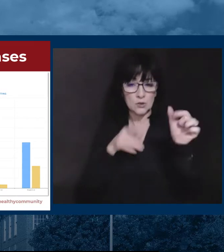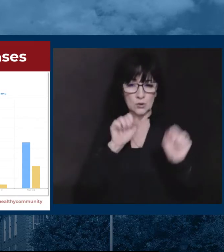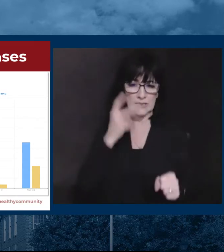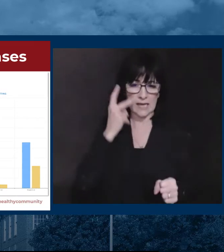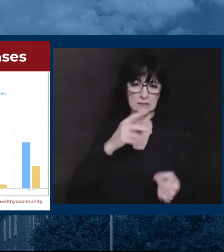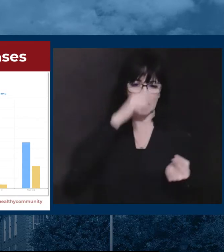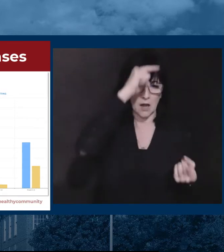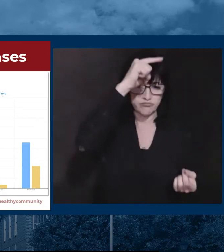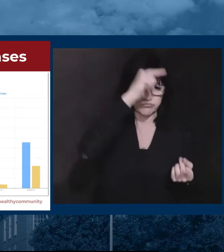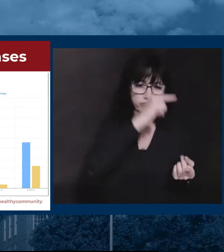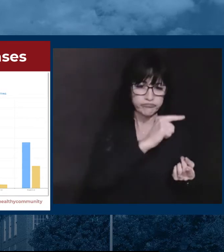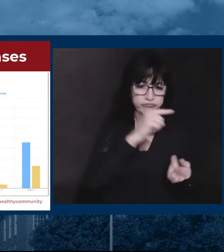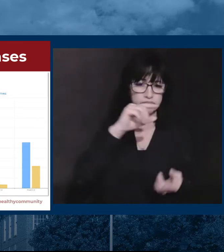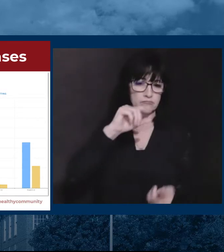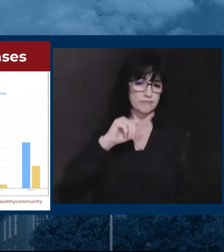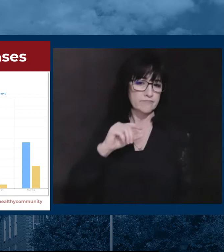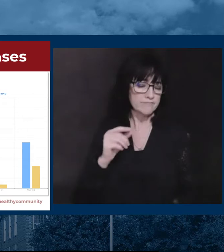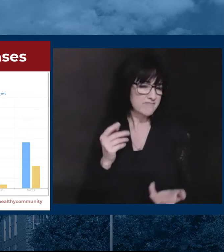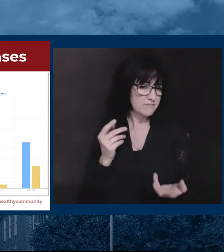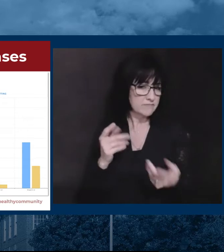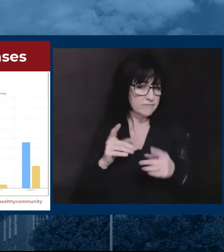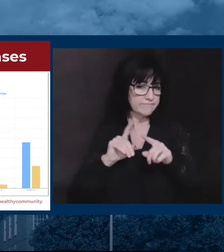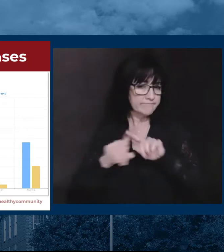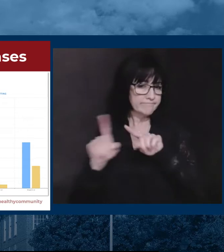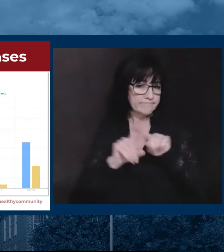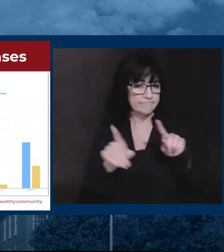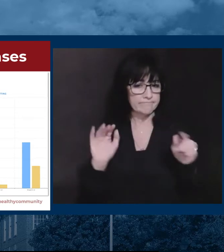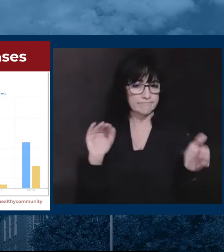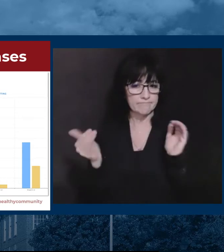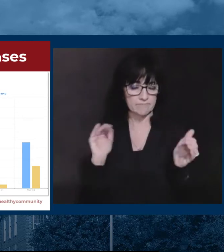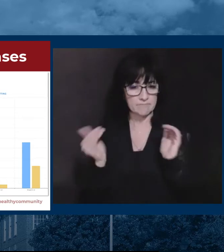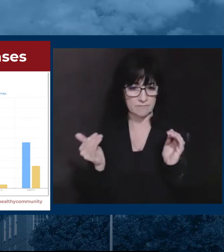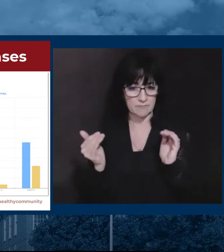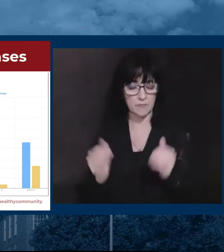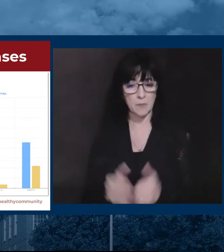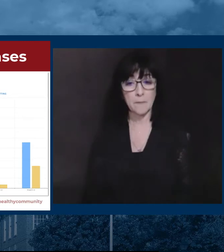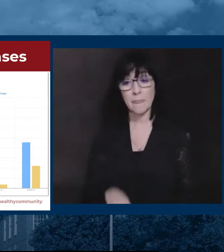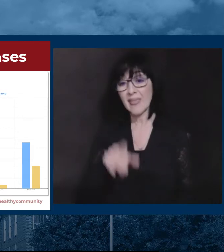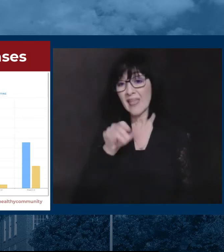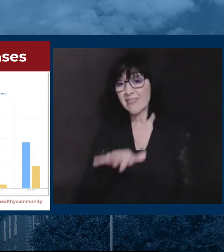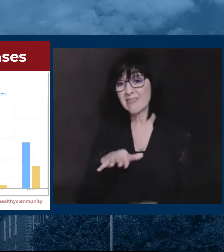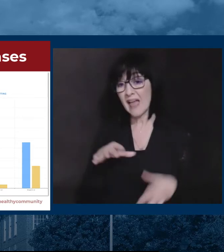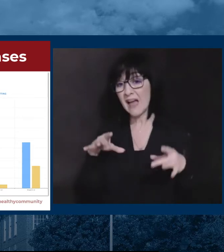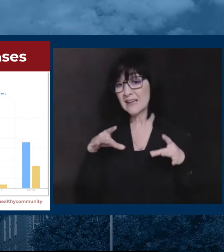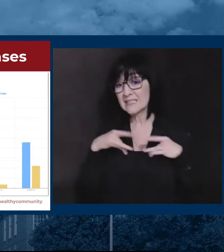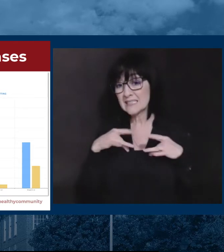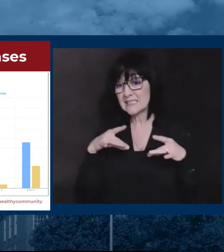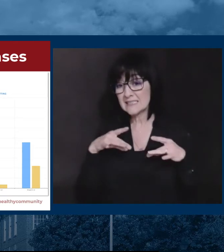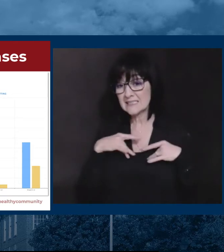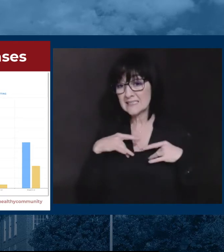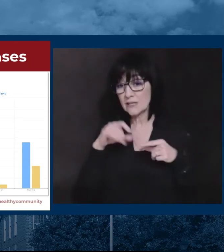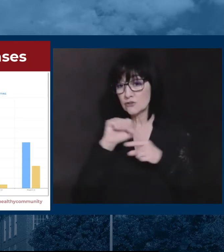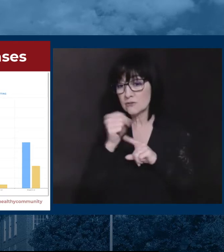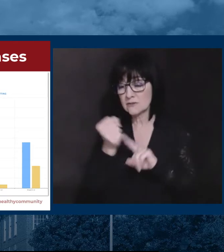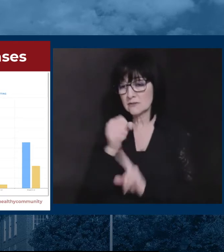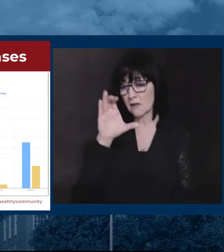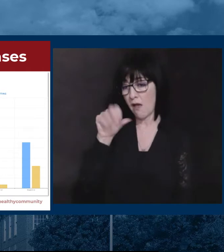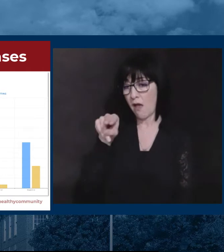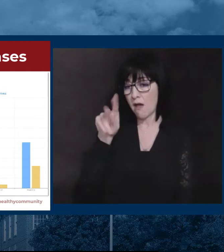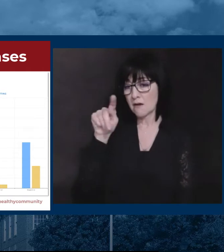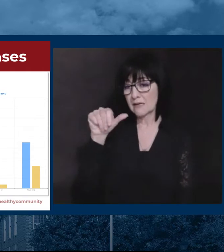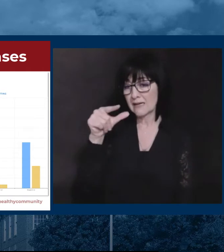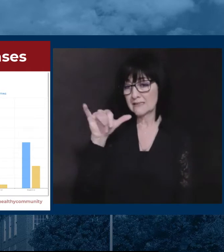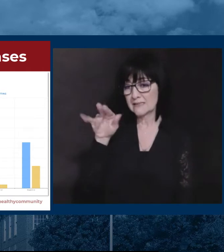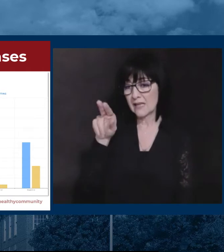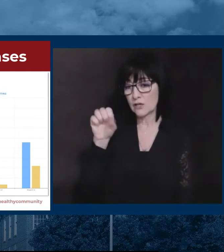in-person contagious cases are. This is a term we use in epidemiology. So we collect these